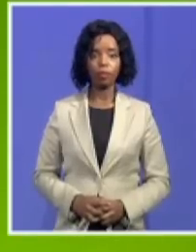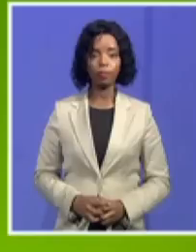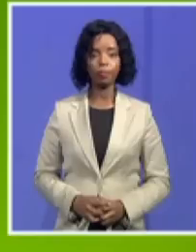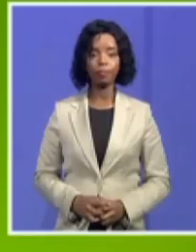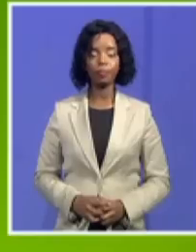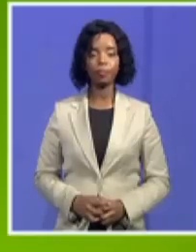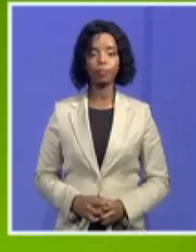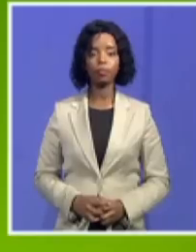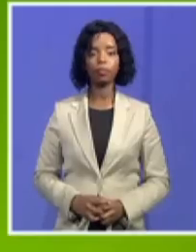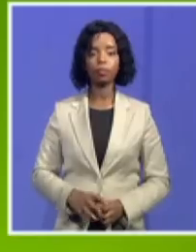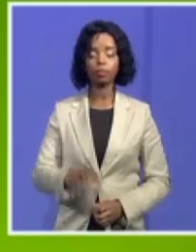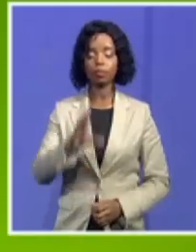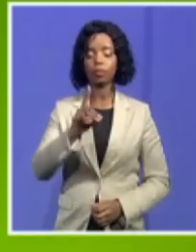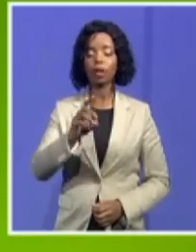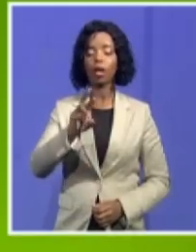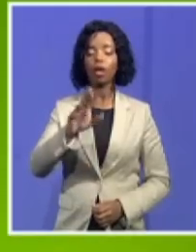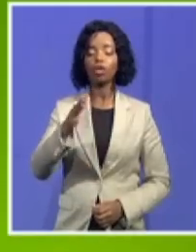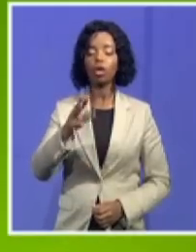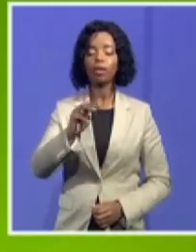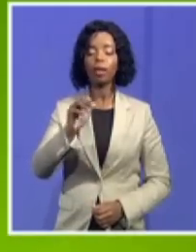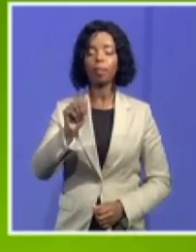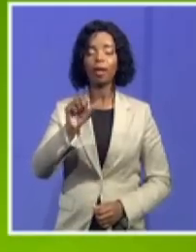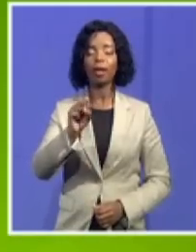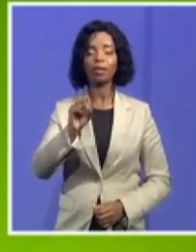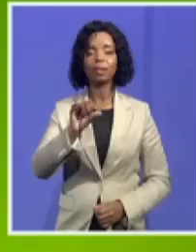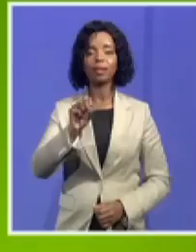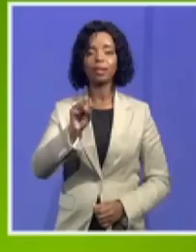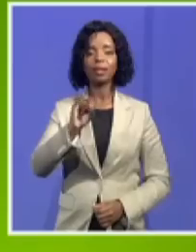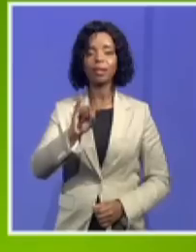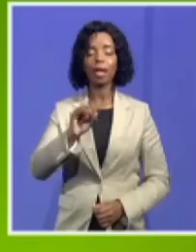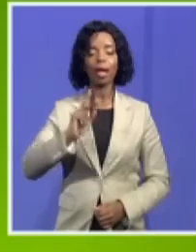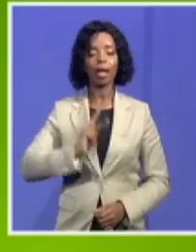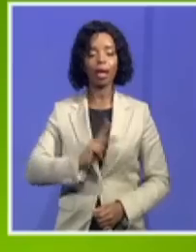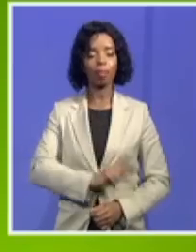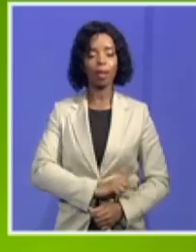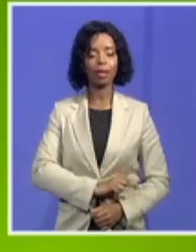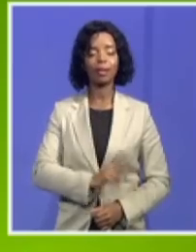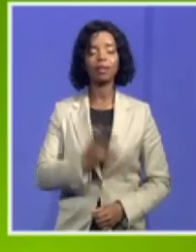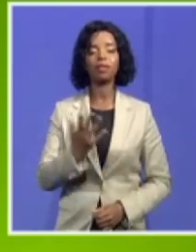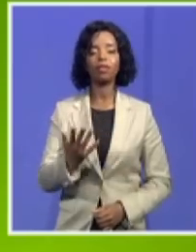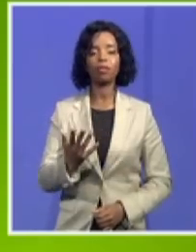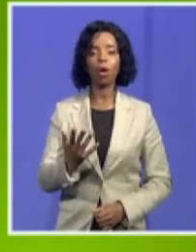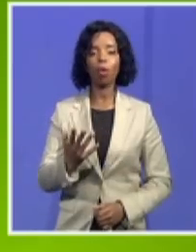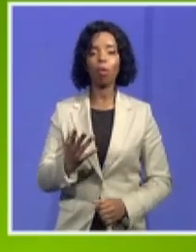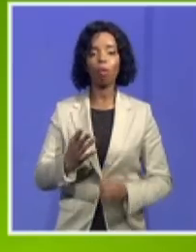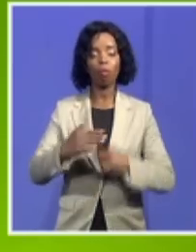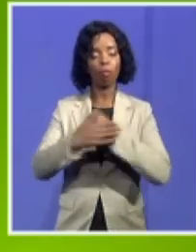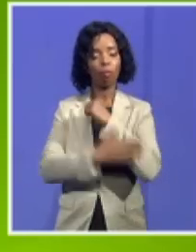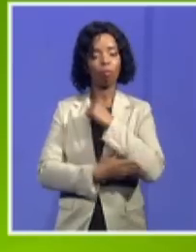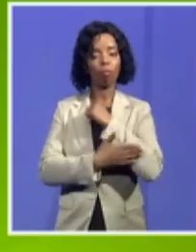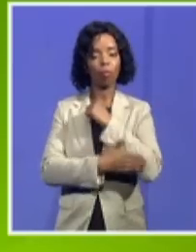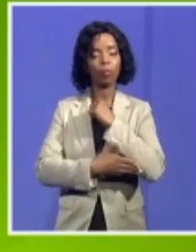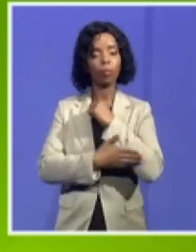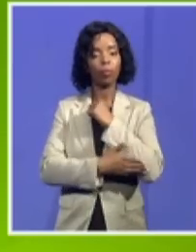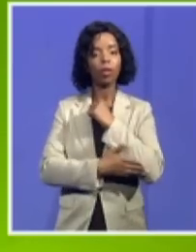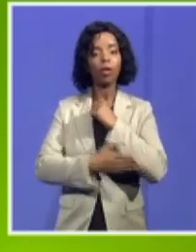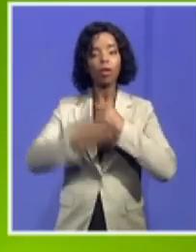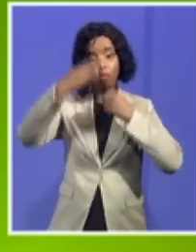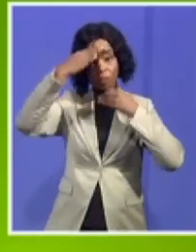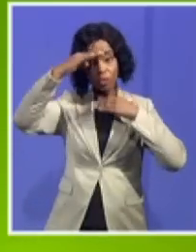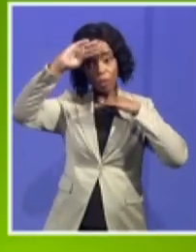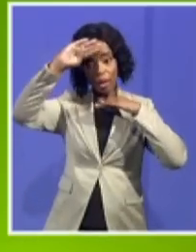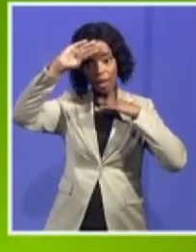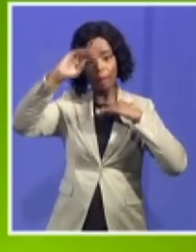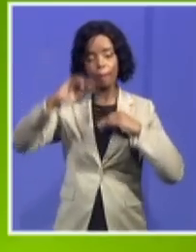Dr. Mokgweetsi Masisi, President of the Republic of Botswana, Your